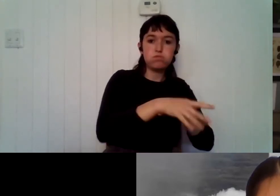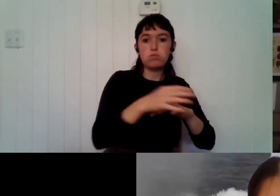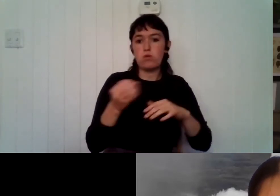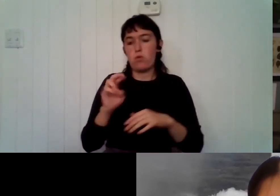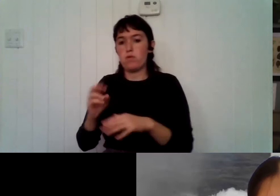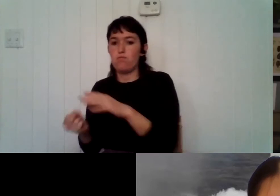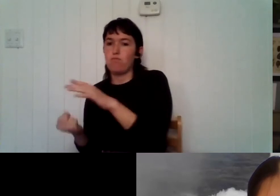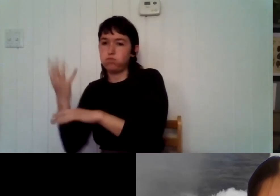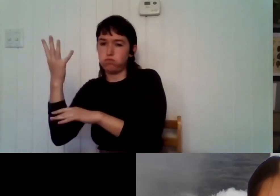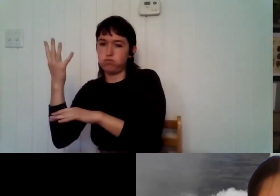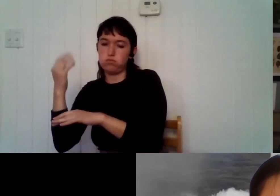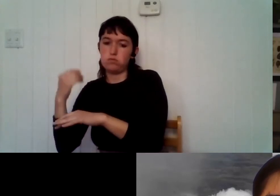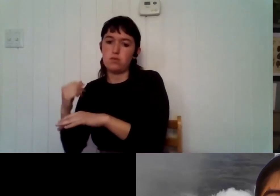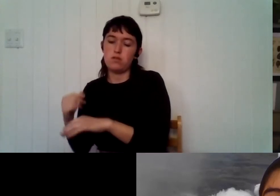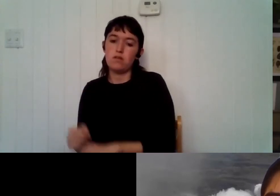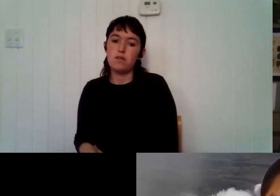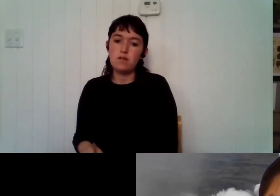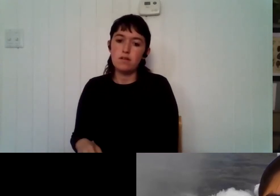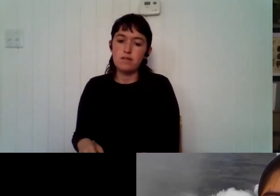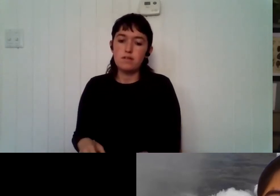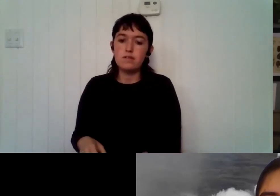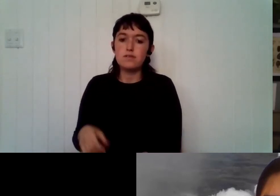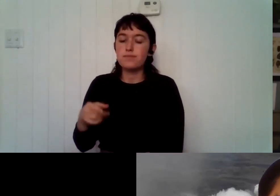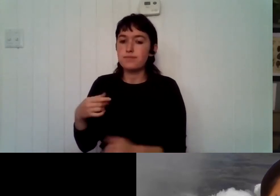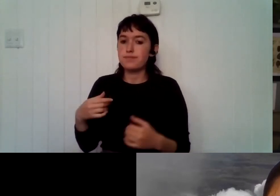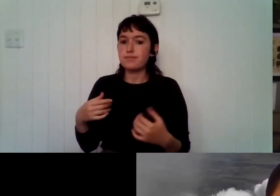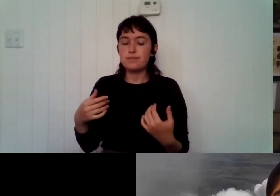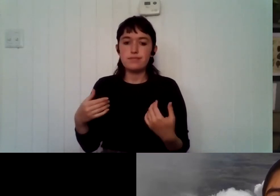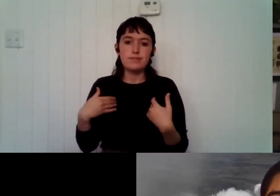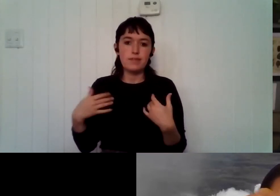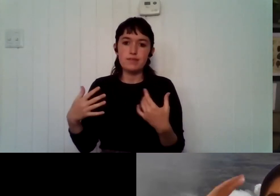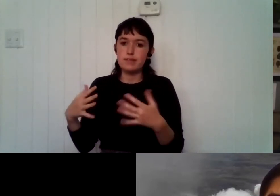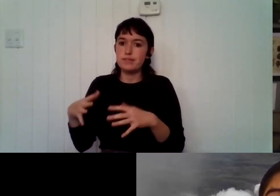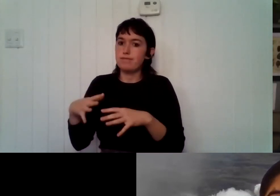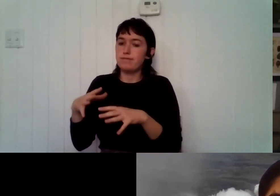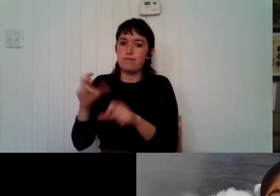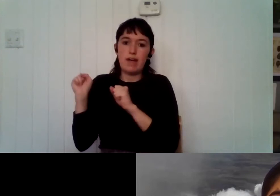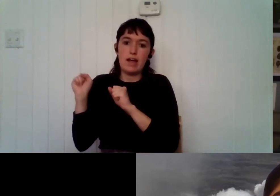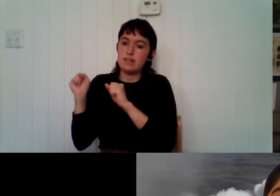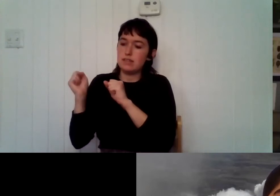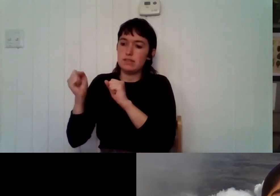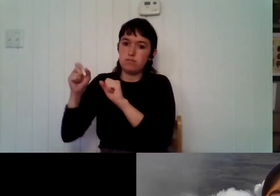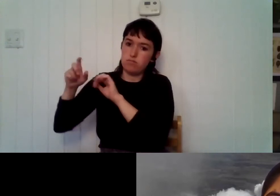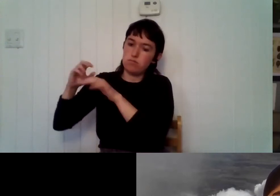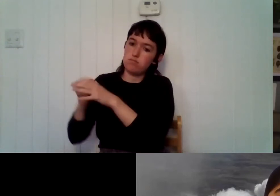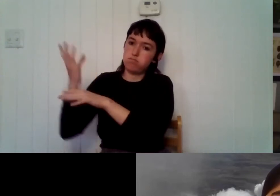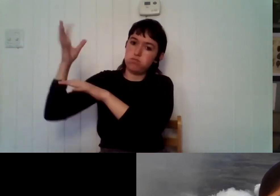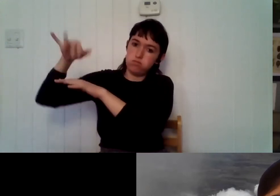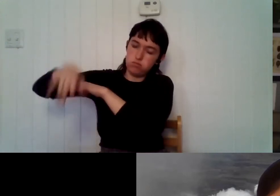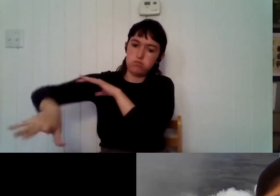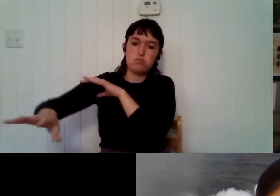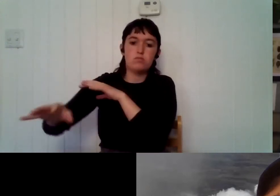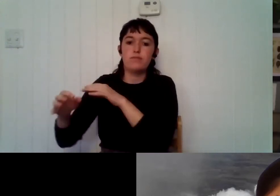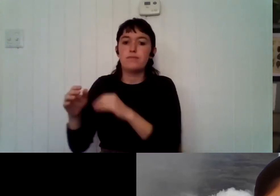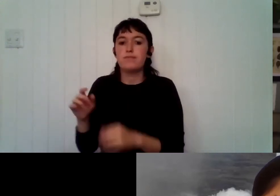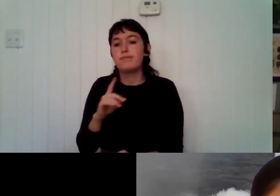zones, where you have pyroclastic flows because just the whole thing just goes boom. But the answer is always gas.